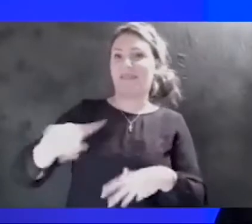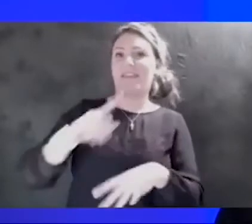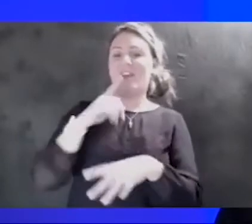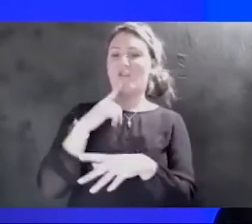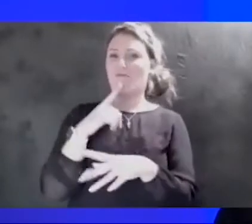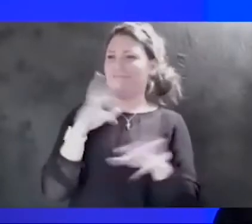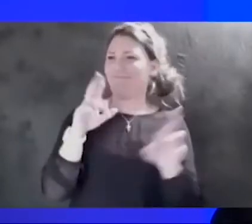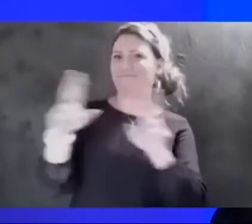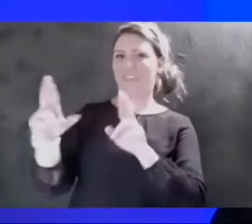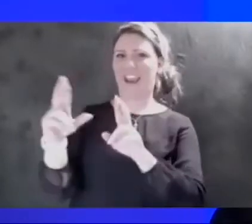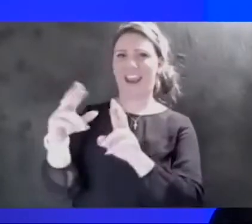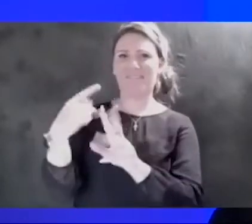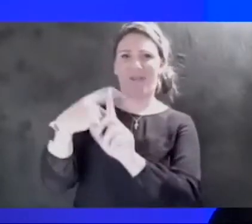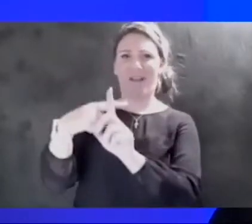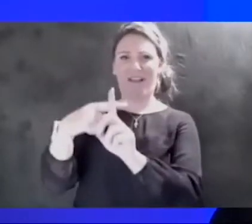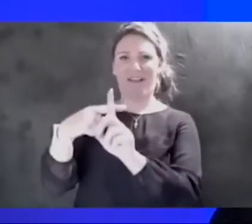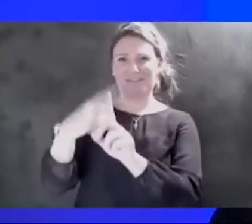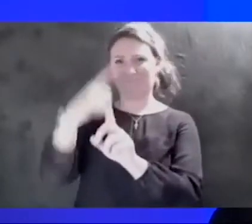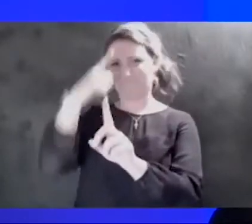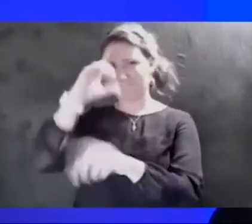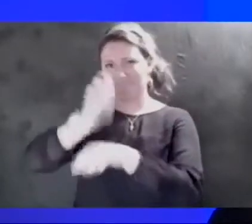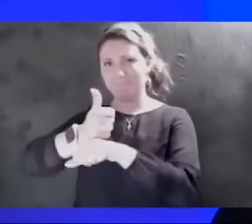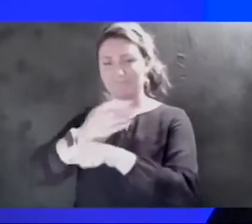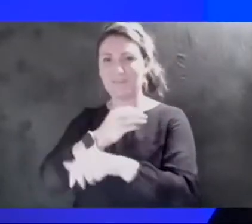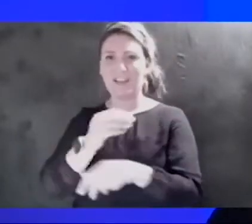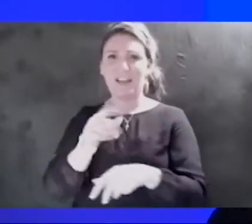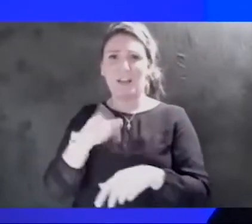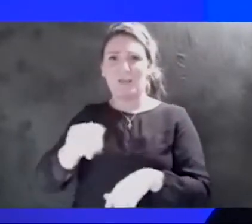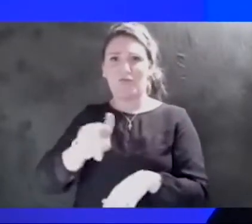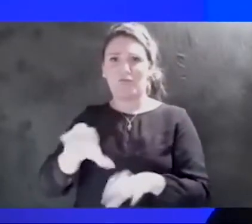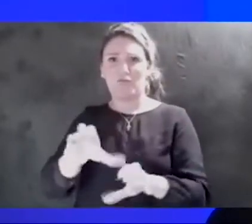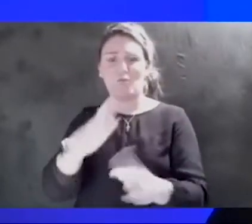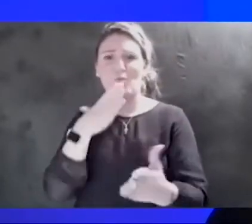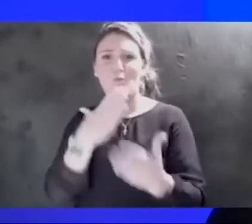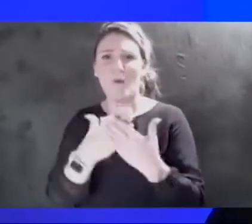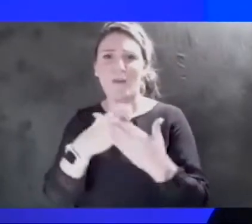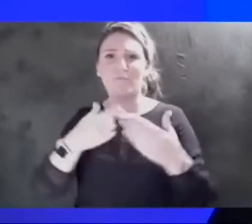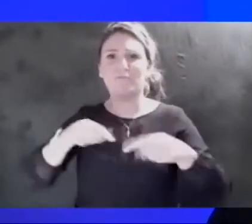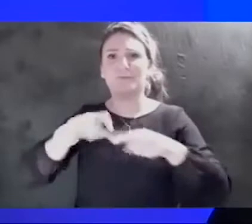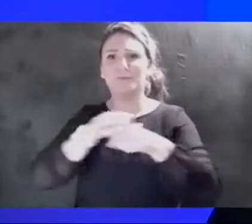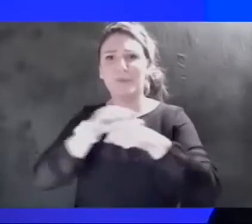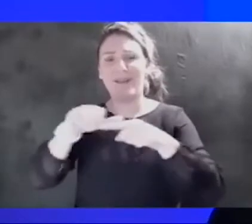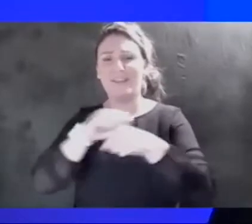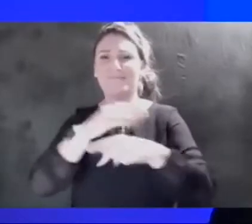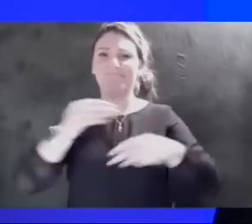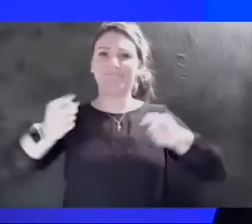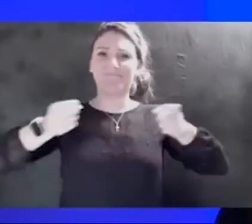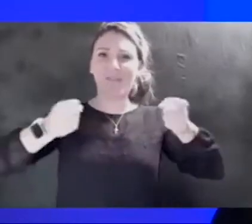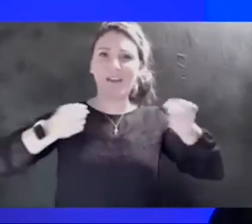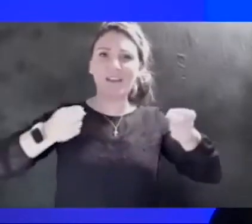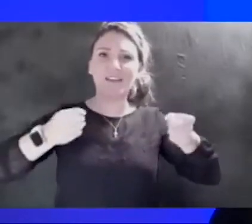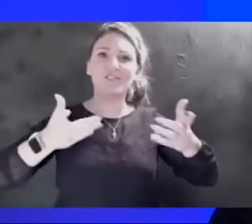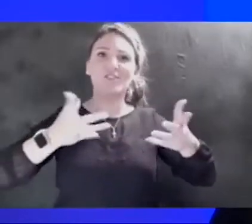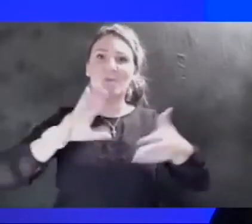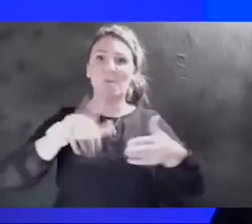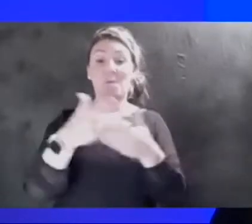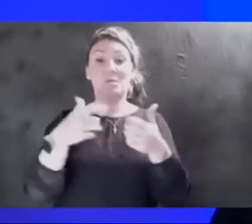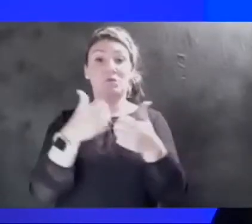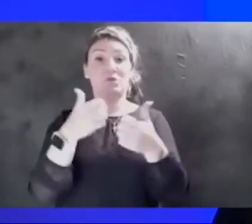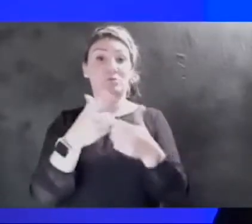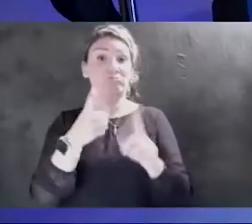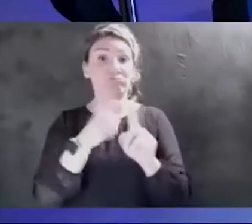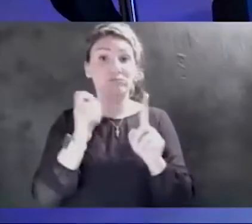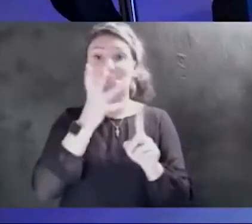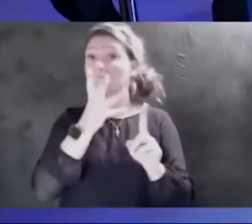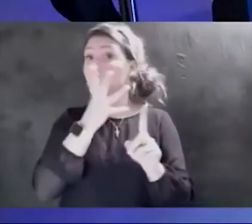really doing well in their practices and doing well managing the challenges of a rural medicine practice.